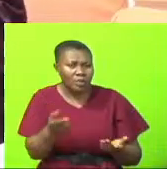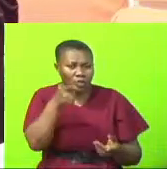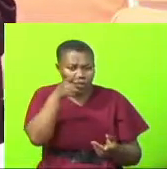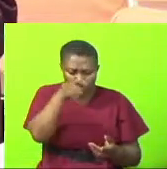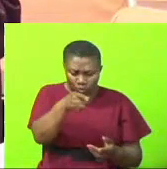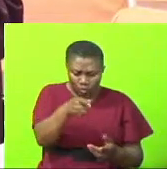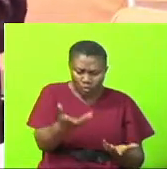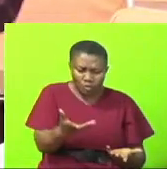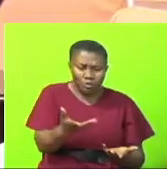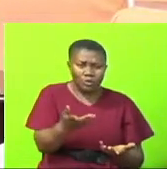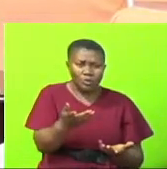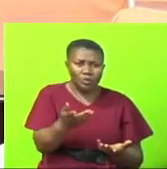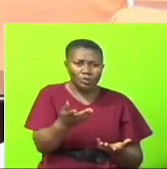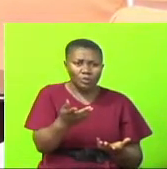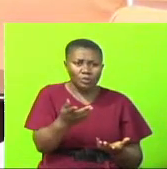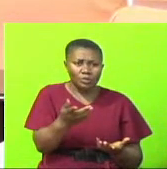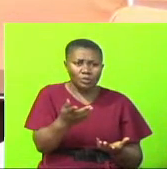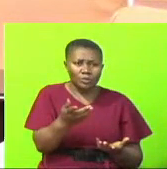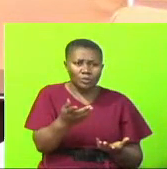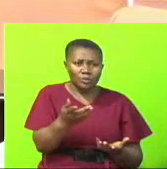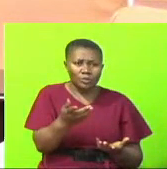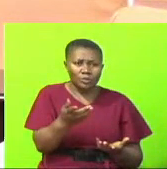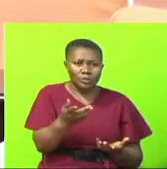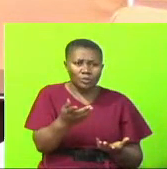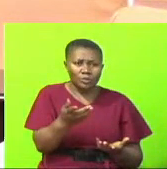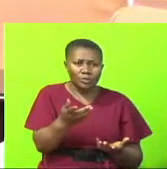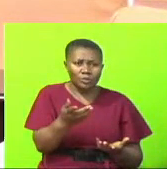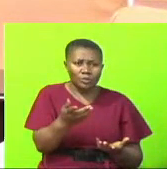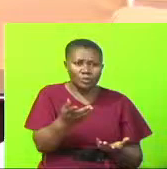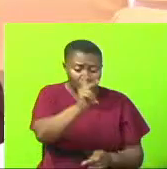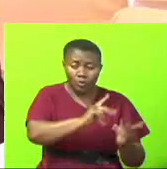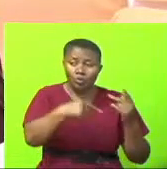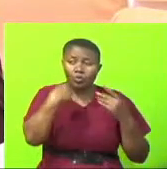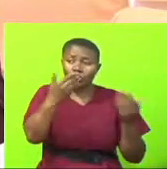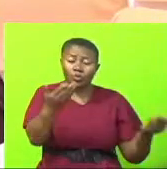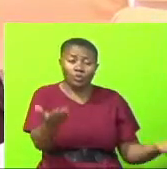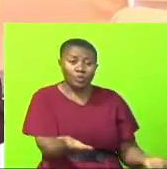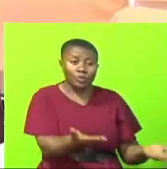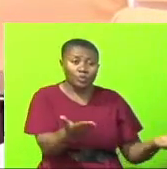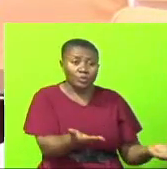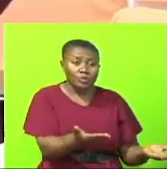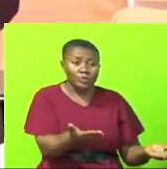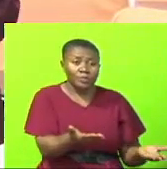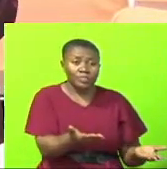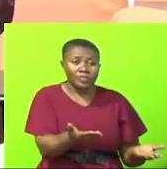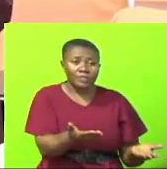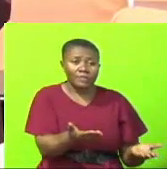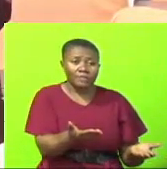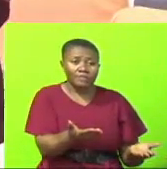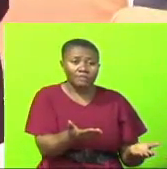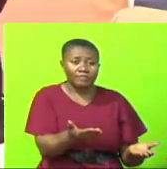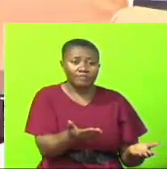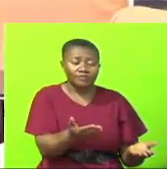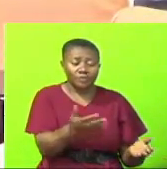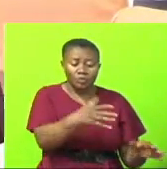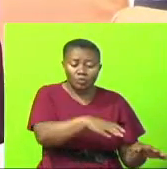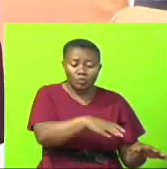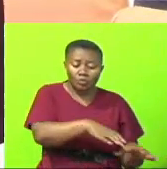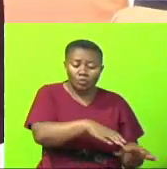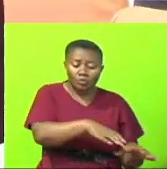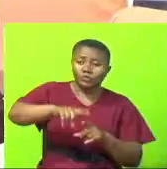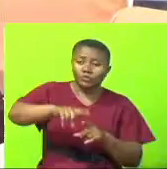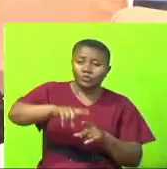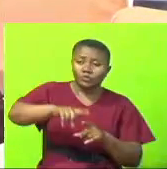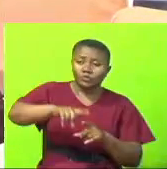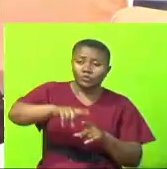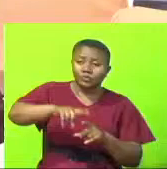package. Our 4 colleagues who are here, and some are going independent, others are coming to a different party, they have had